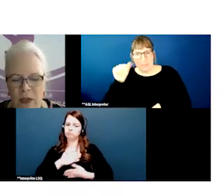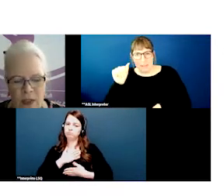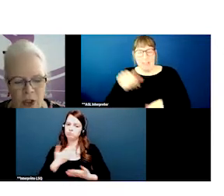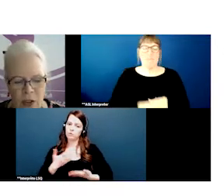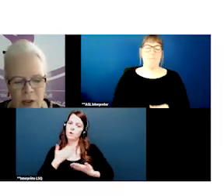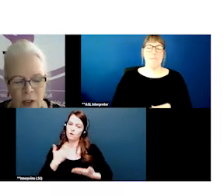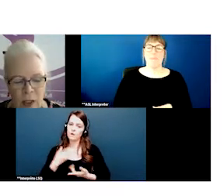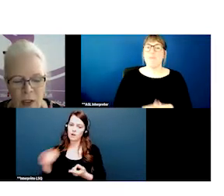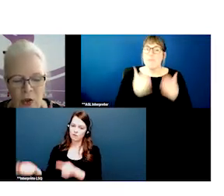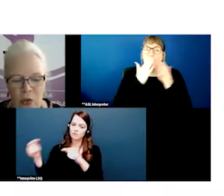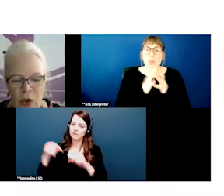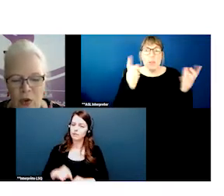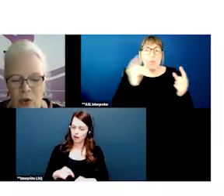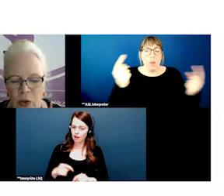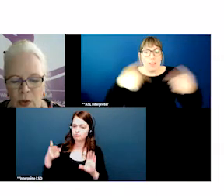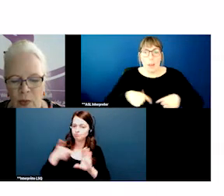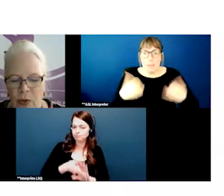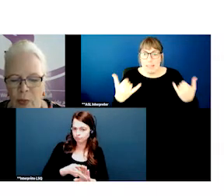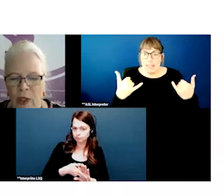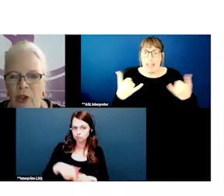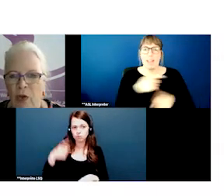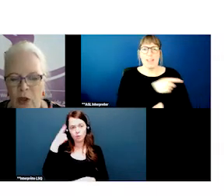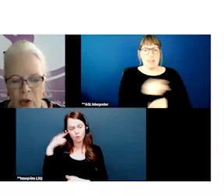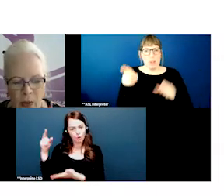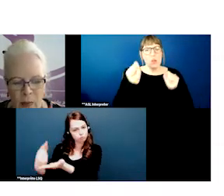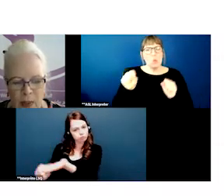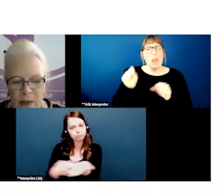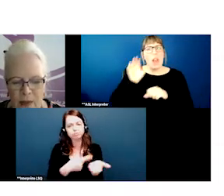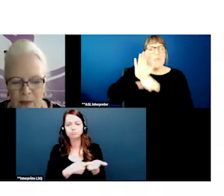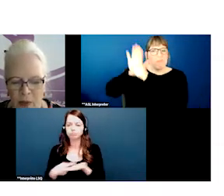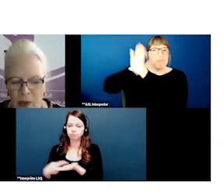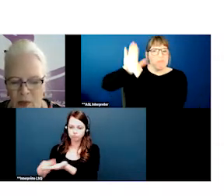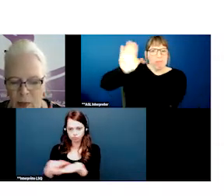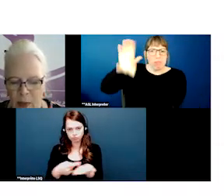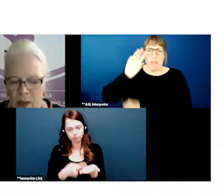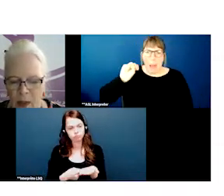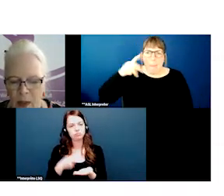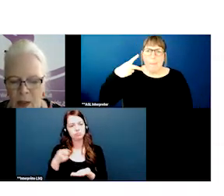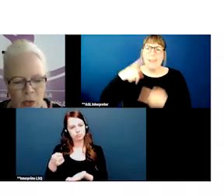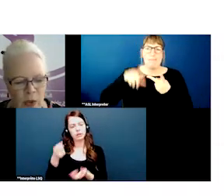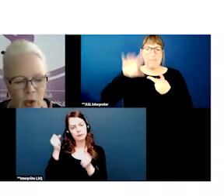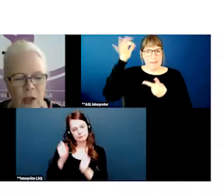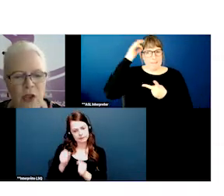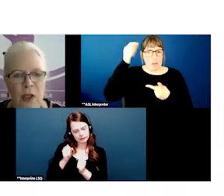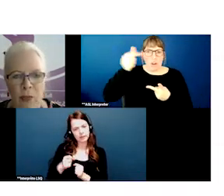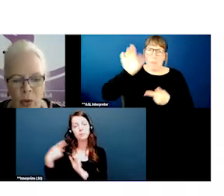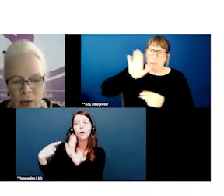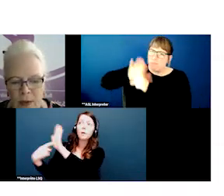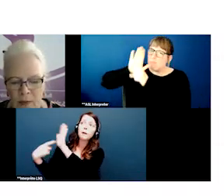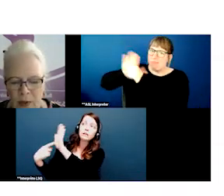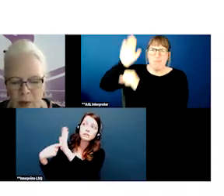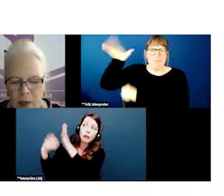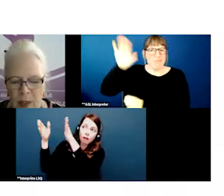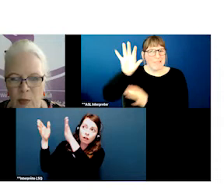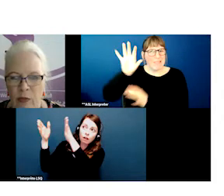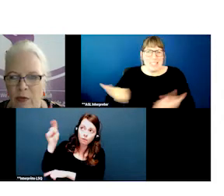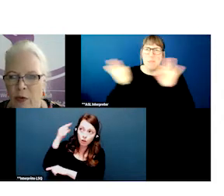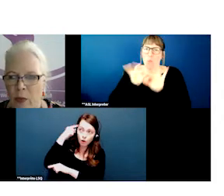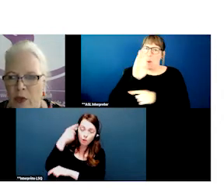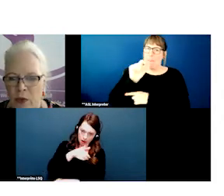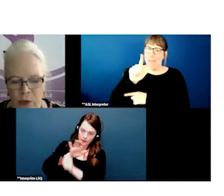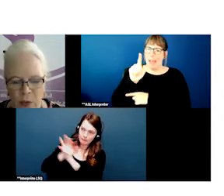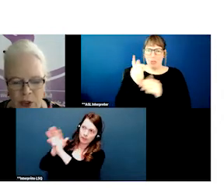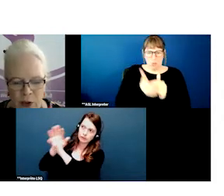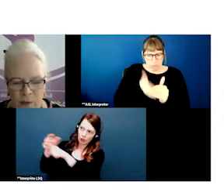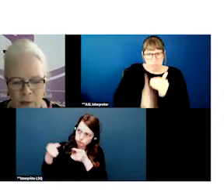this conversation so that you too can put the pressure on your MPs and federal government to acknowledge the importance of this bill and move it